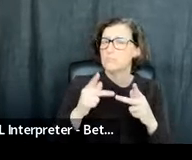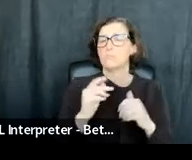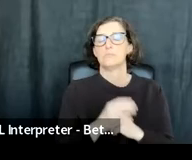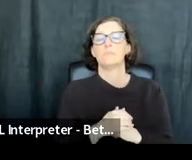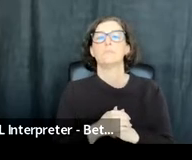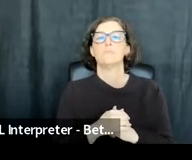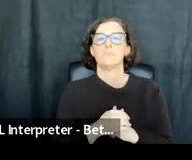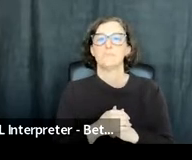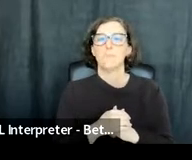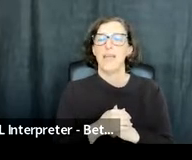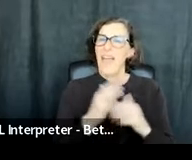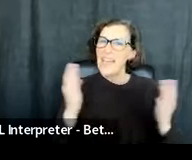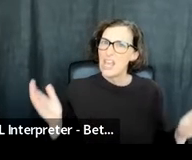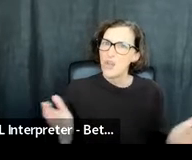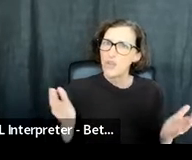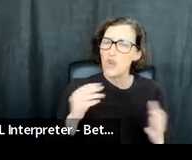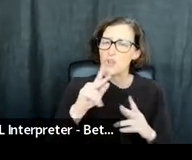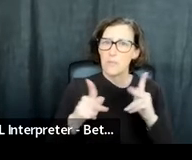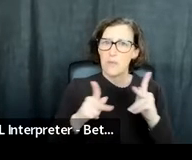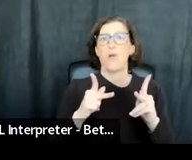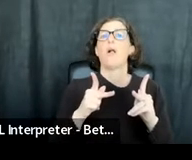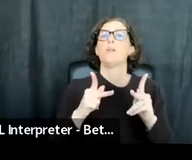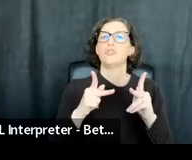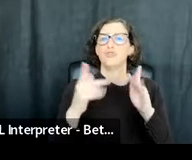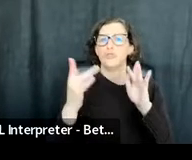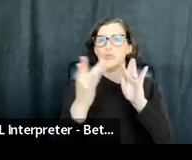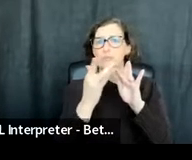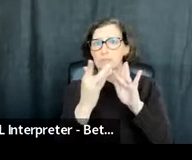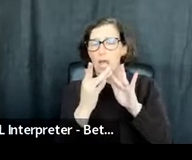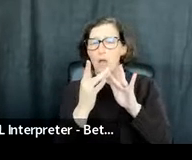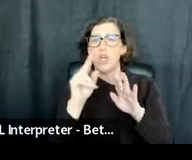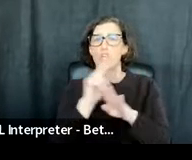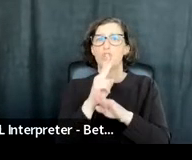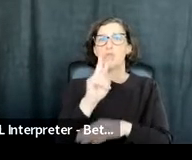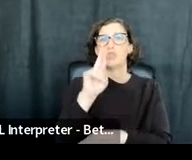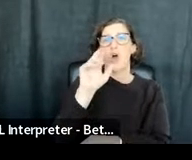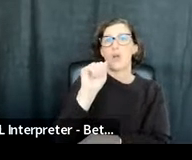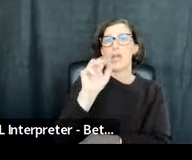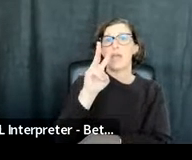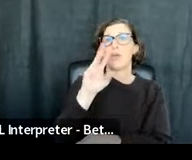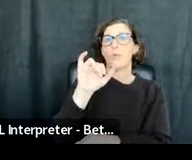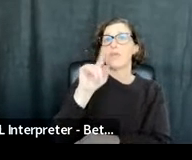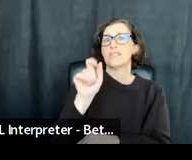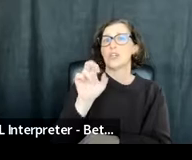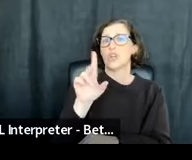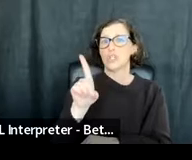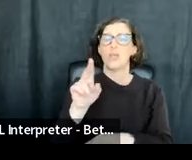and encouraging people to reach out, use the RA wizard, use the tools that are out